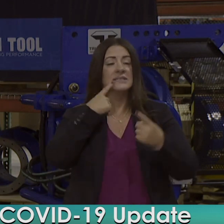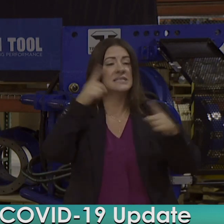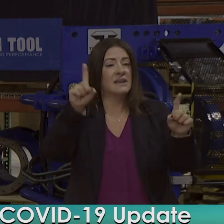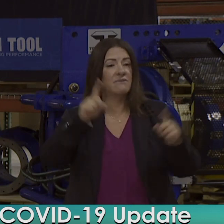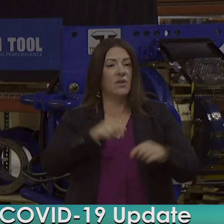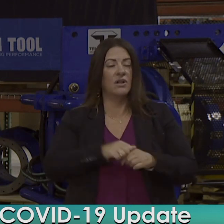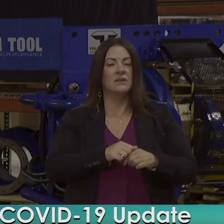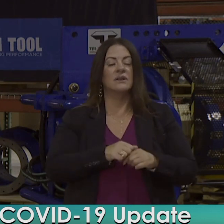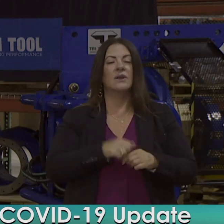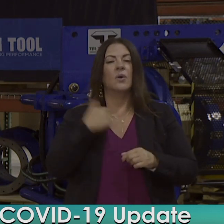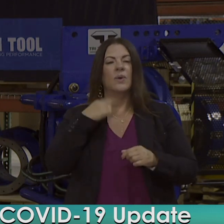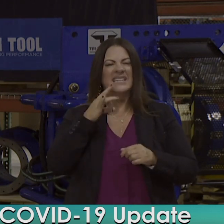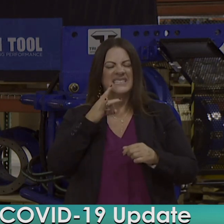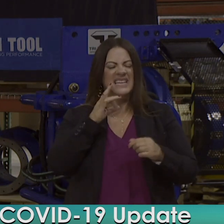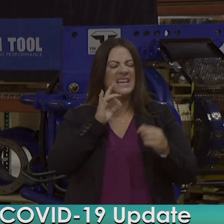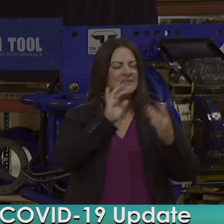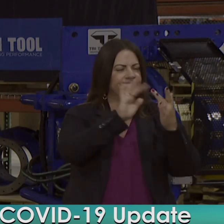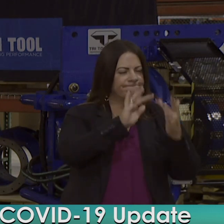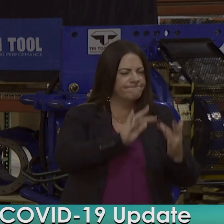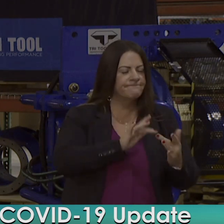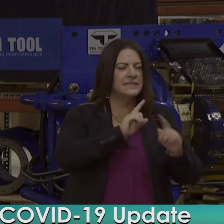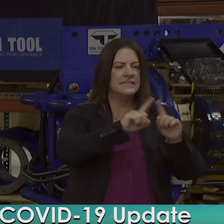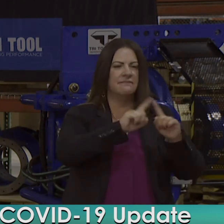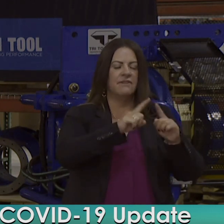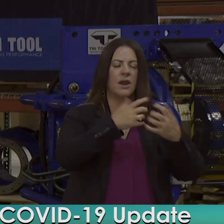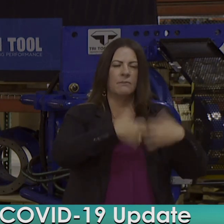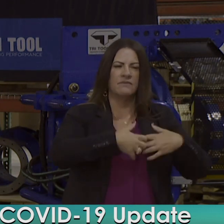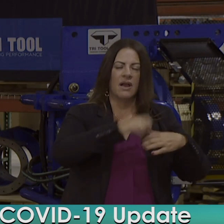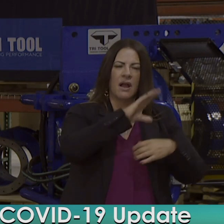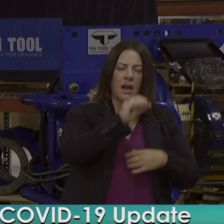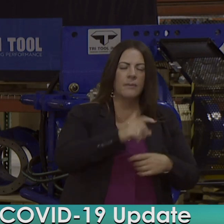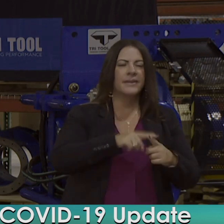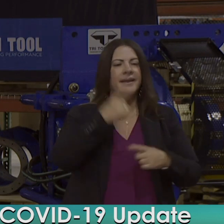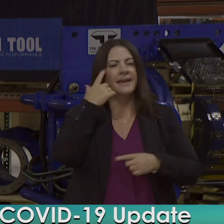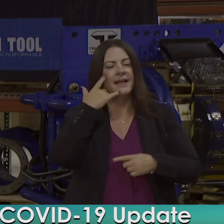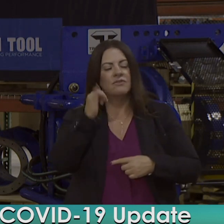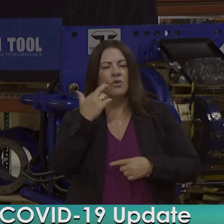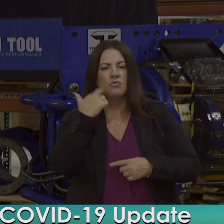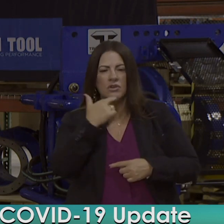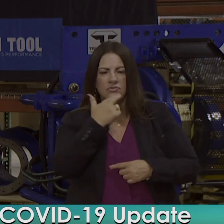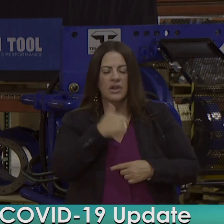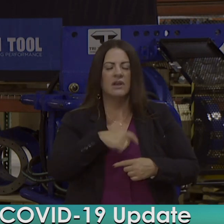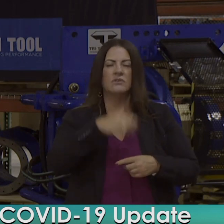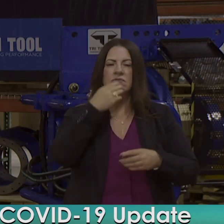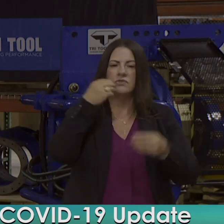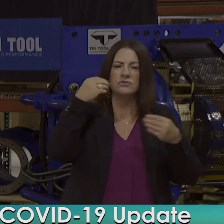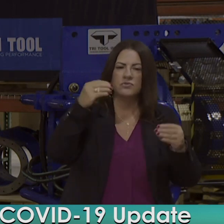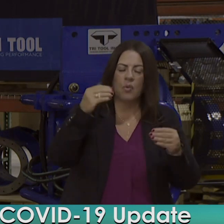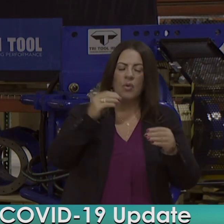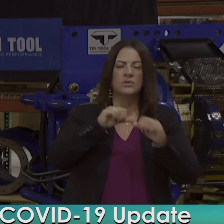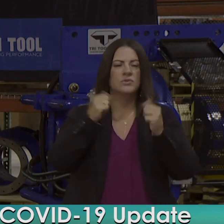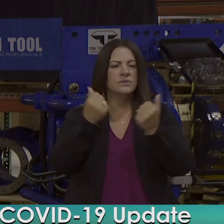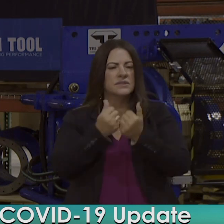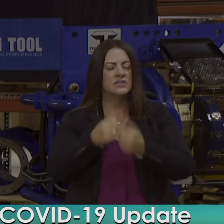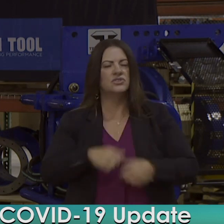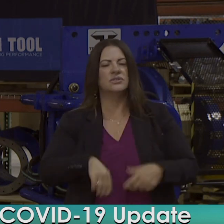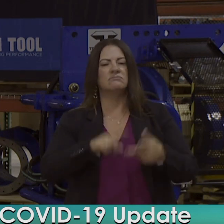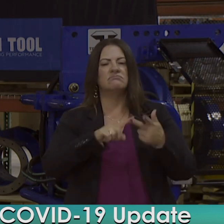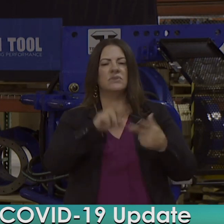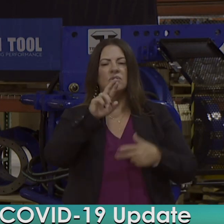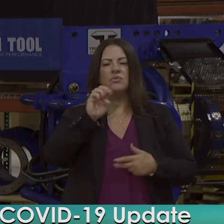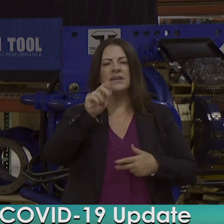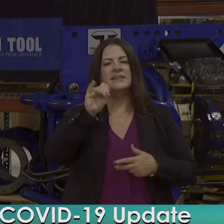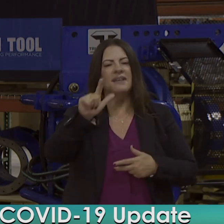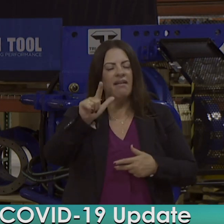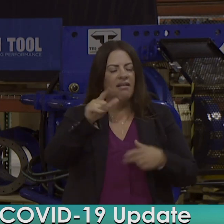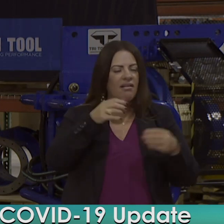had industry partners that worked with us, including the California Restaurant Association, the California Grocers Association, California Retailers